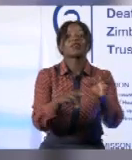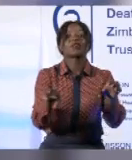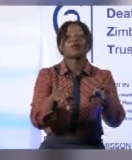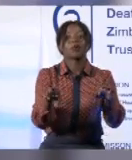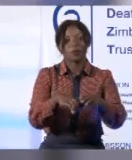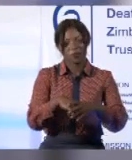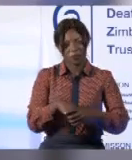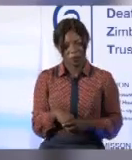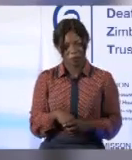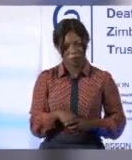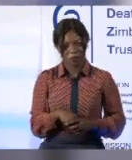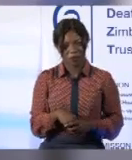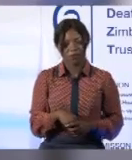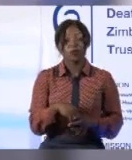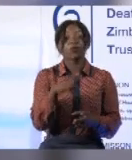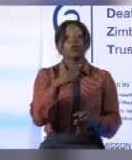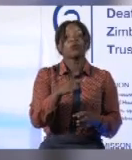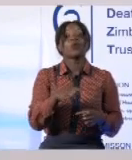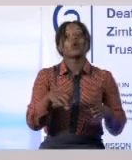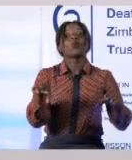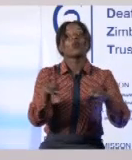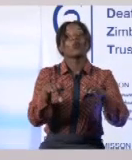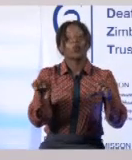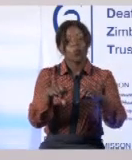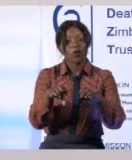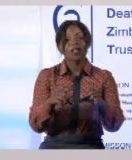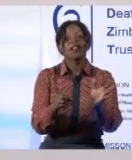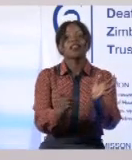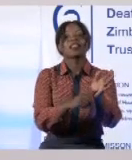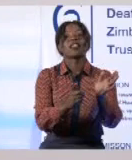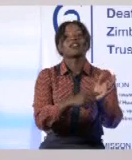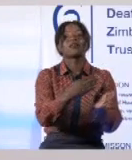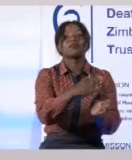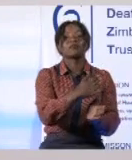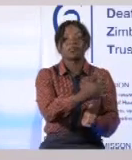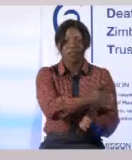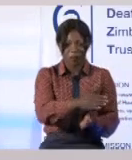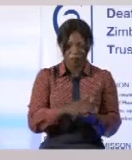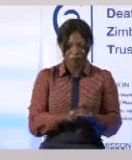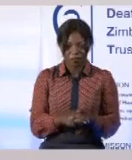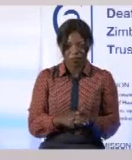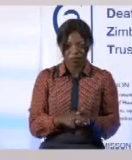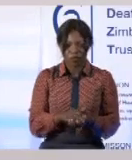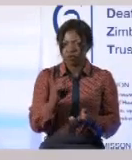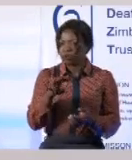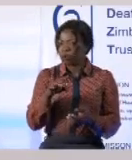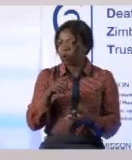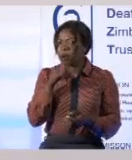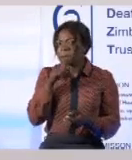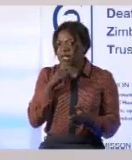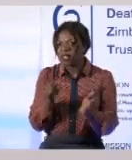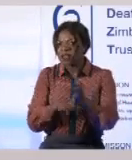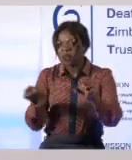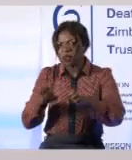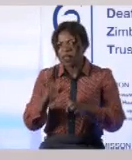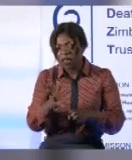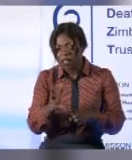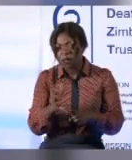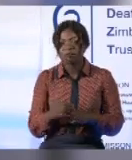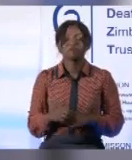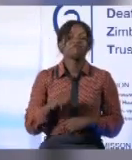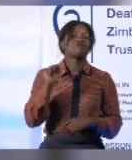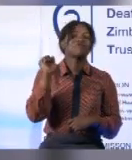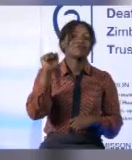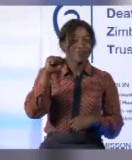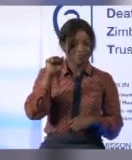work organization. Okay. So male sex workers do exist in Zimbabwe? Yeah, we do exist.